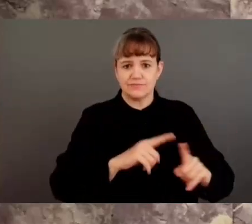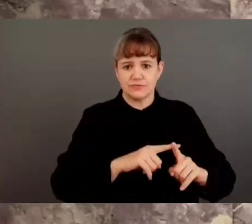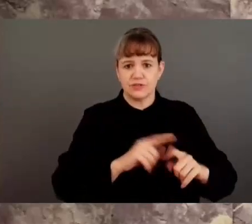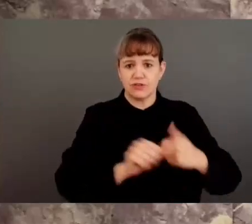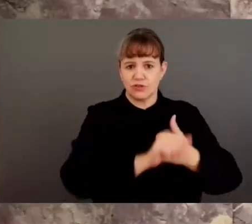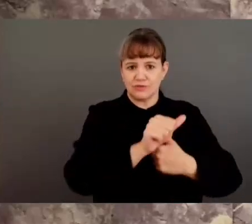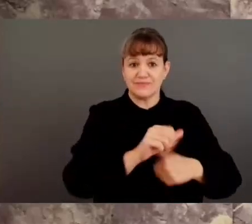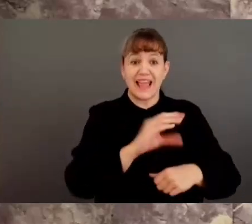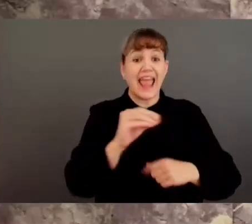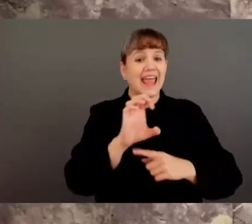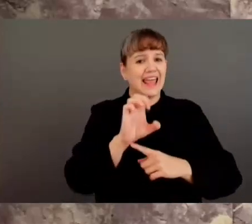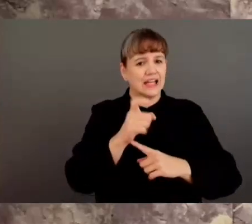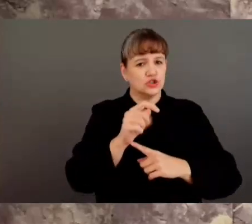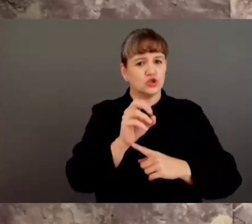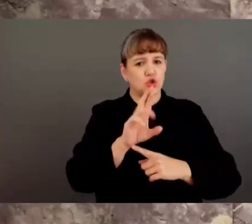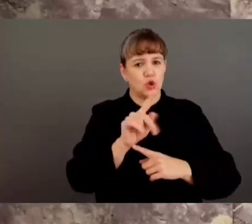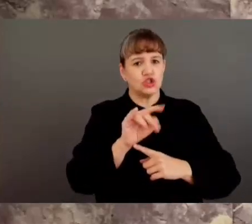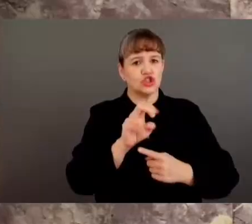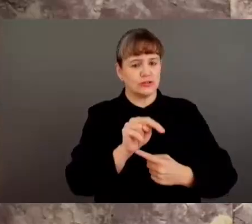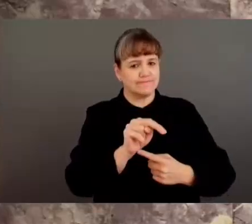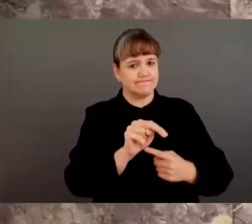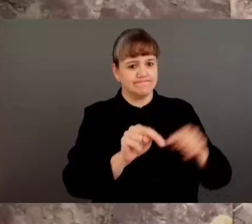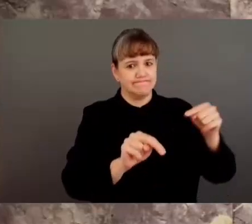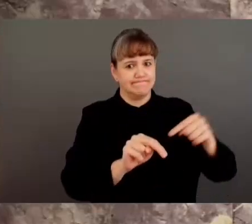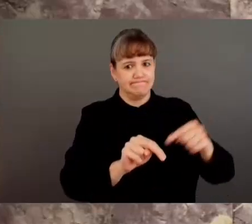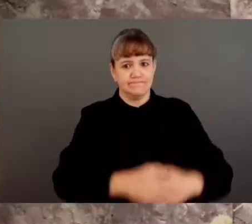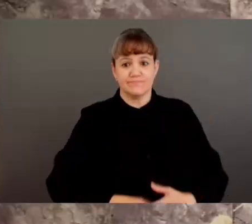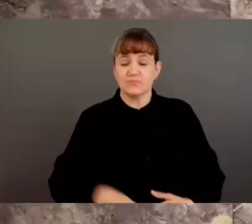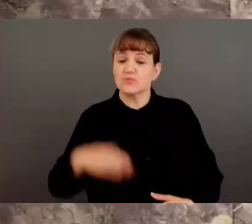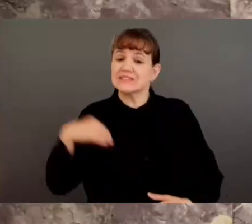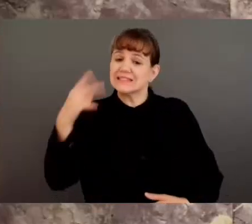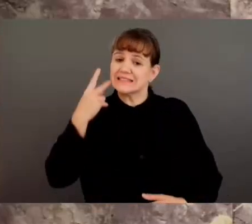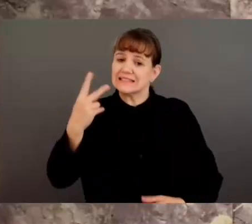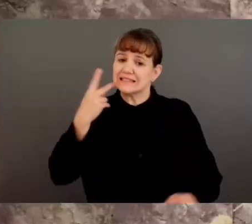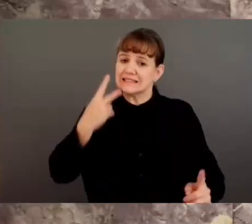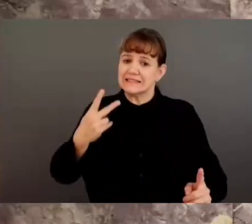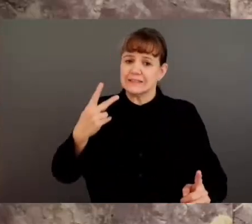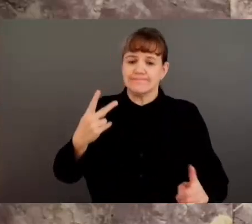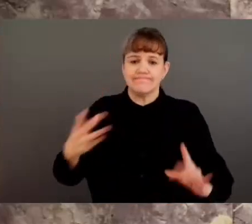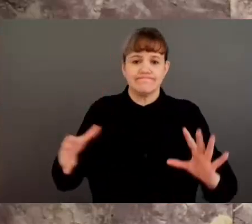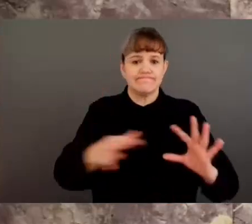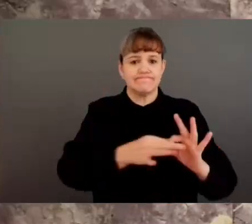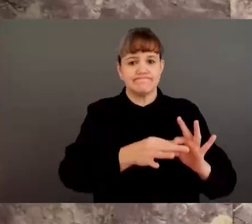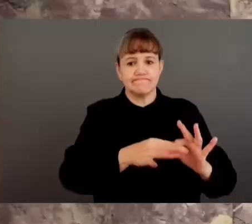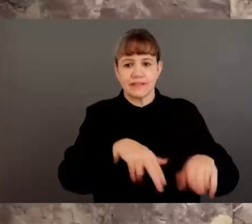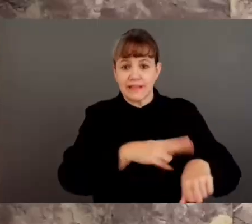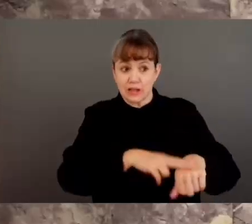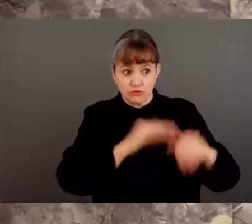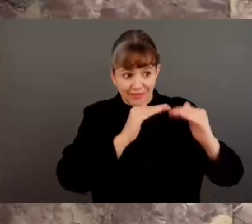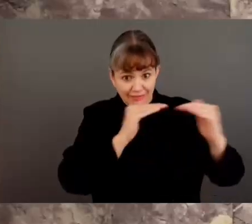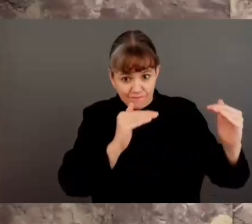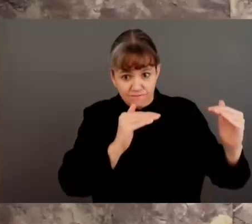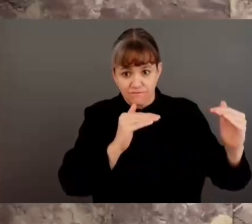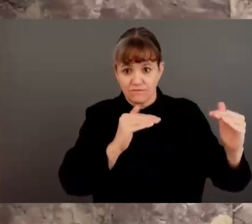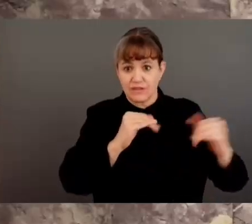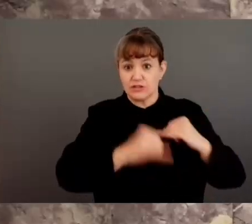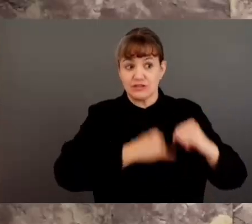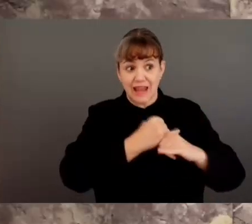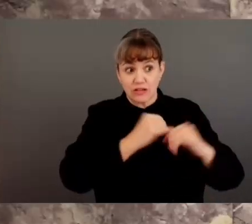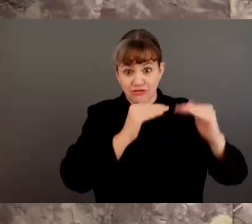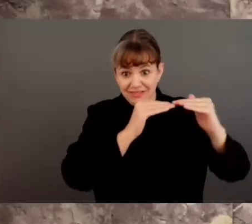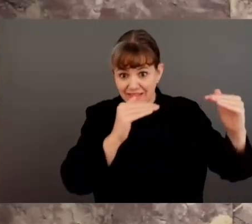has national and international dimensions, but a very profound local impact. I've spoken to business owners